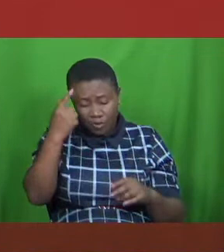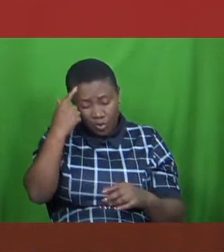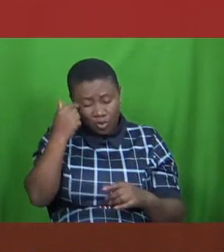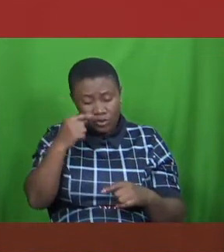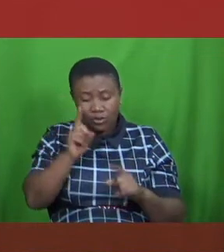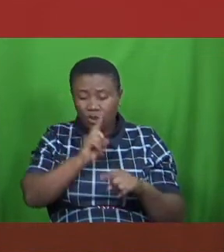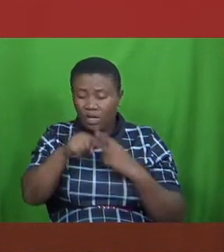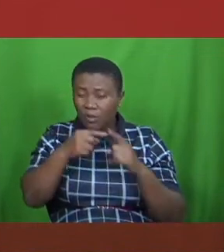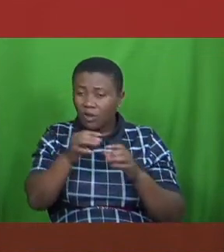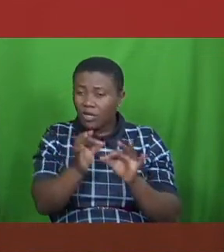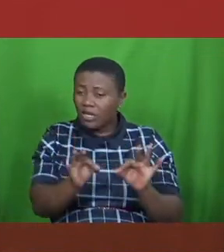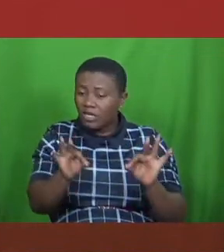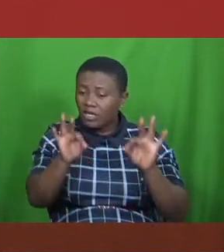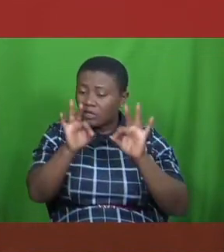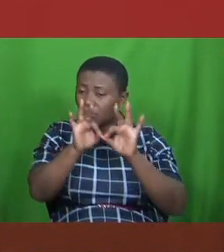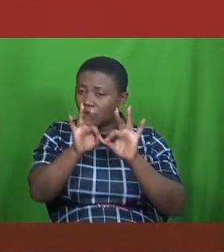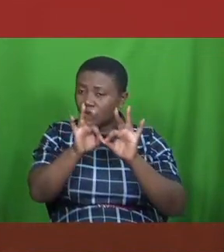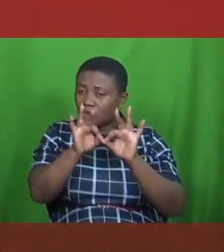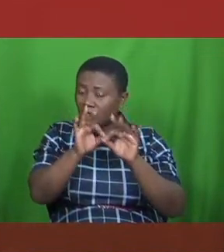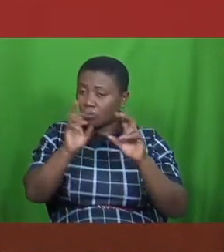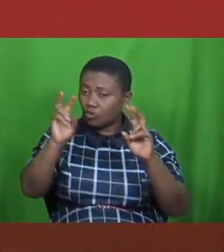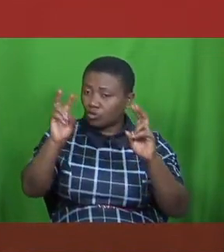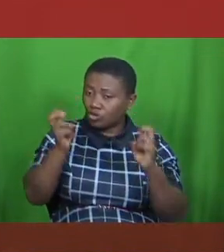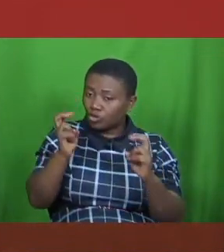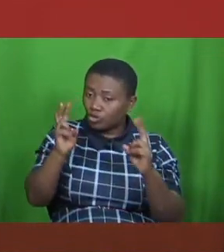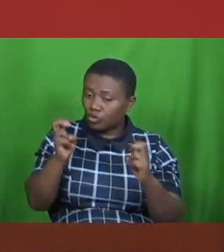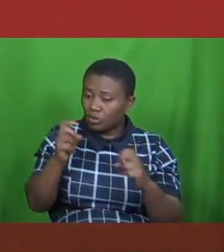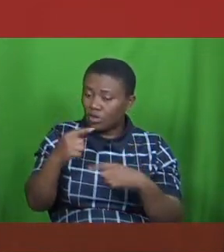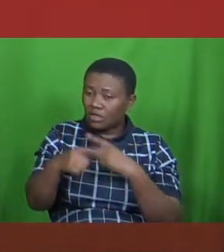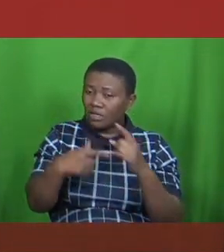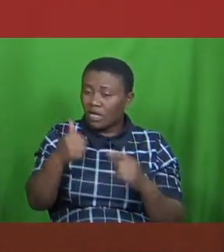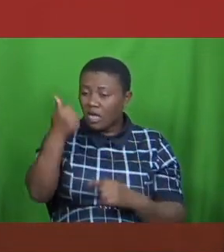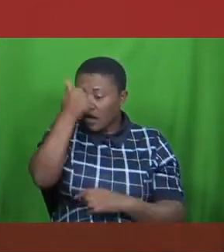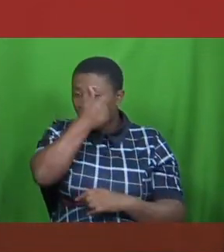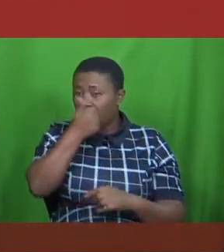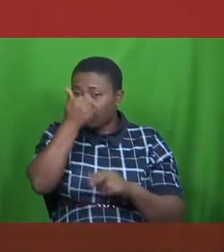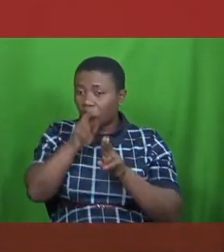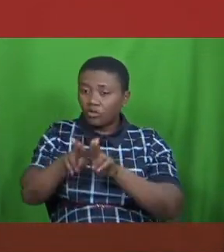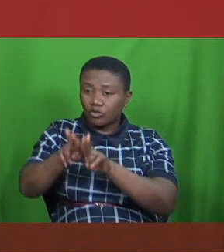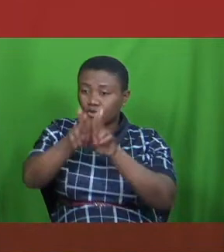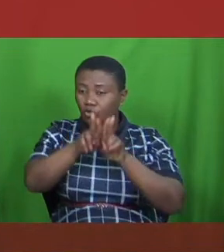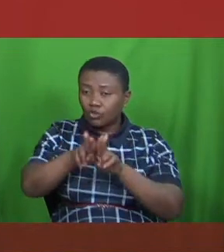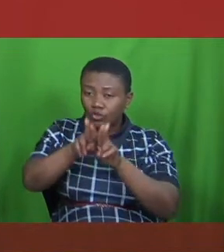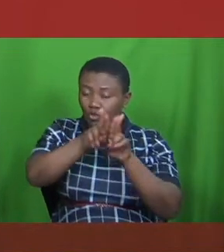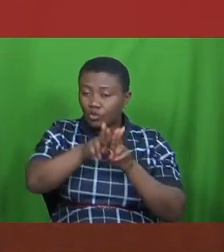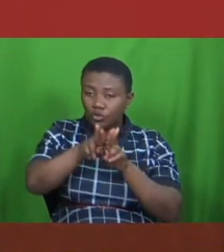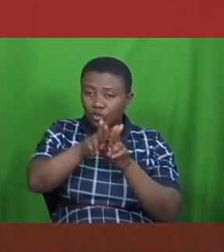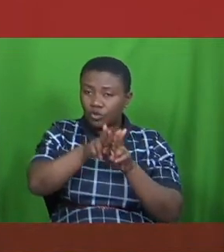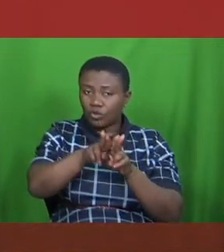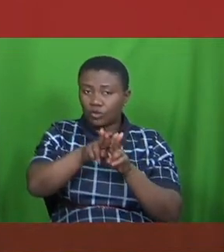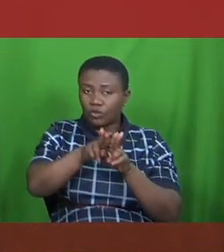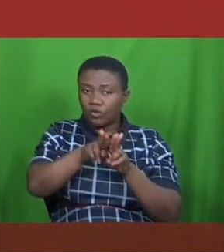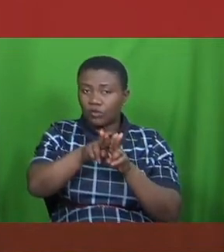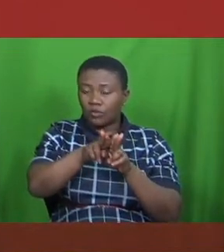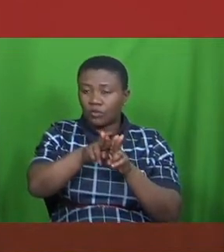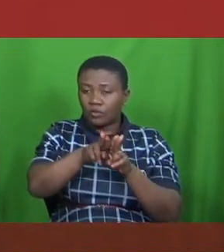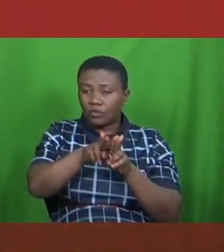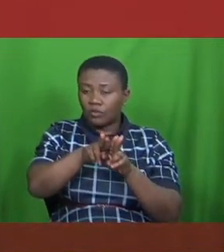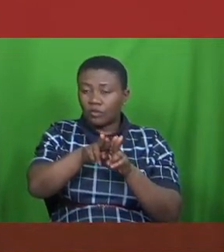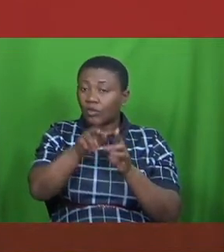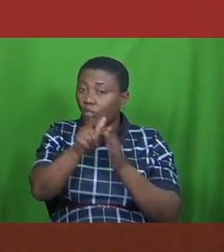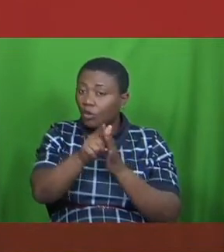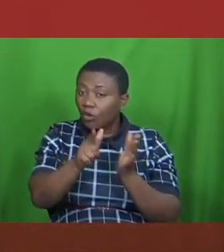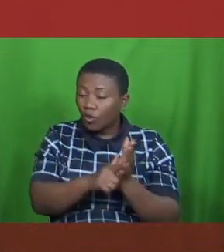affair, the affair dealing with the African Union Convention on Cross-Border Cooperation,